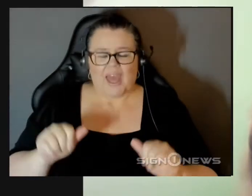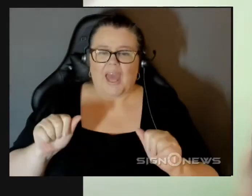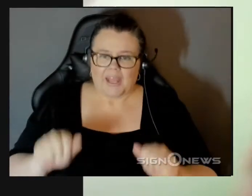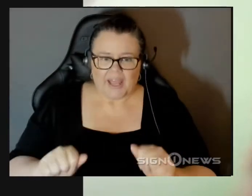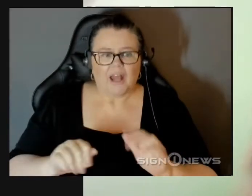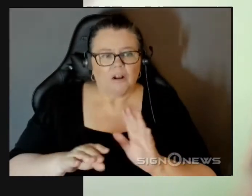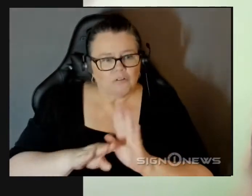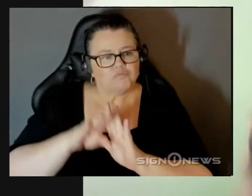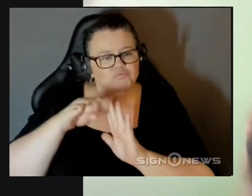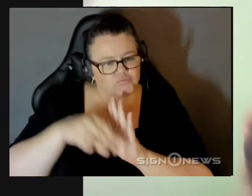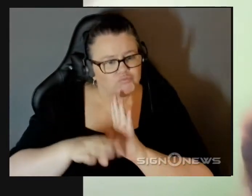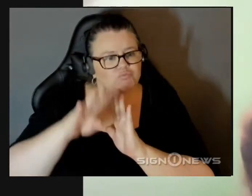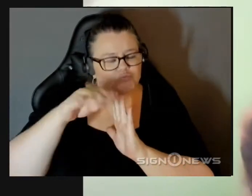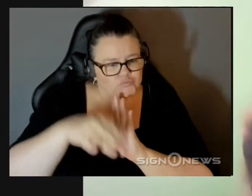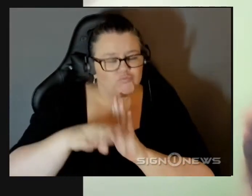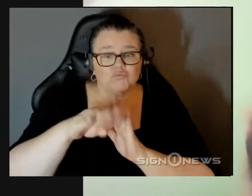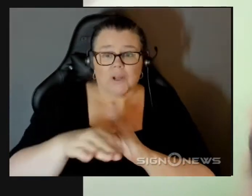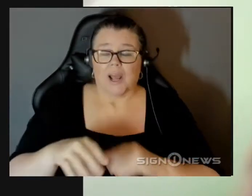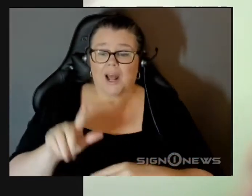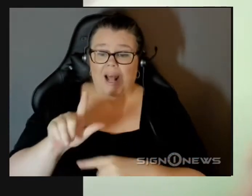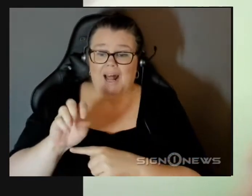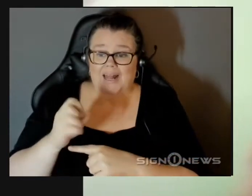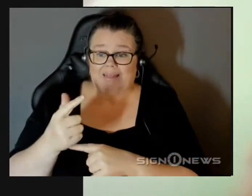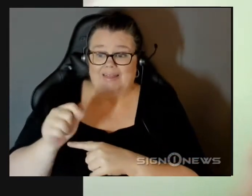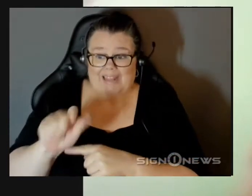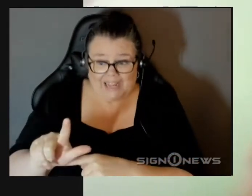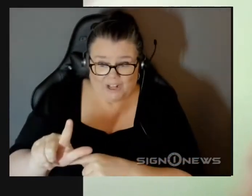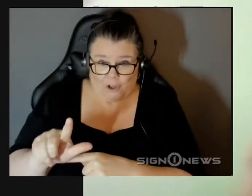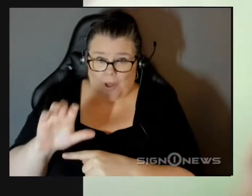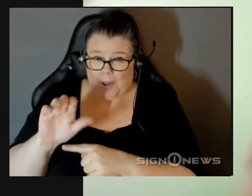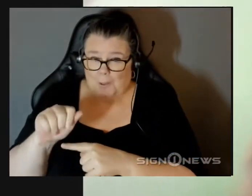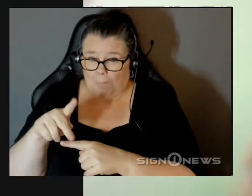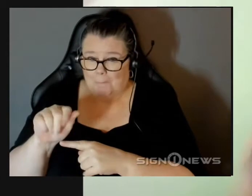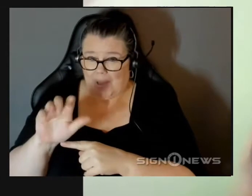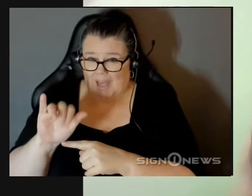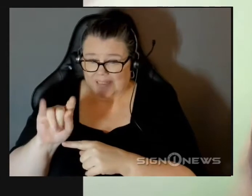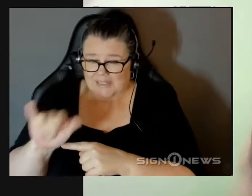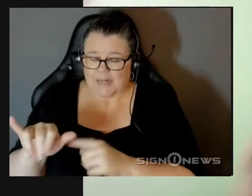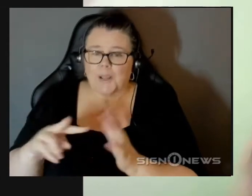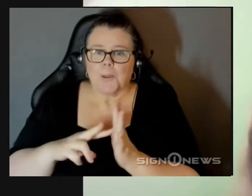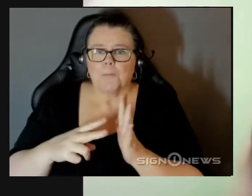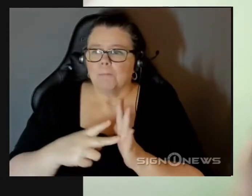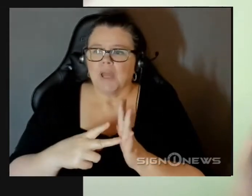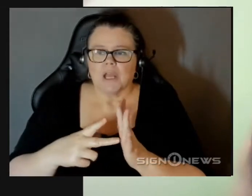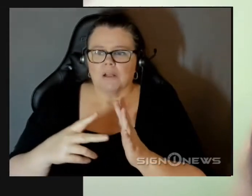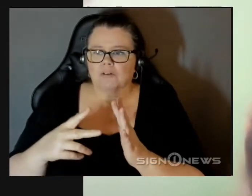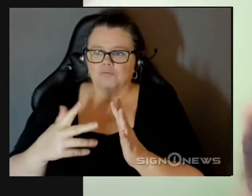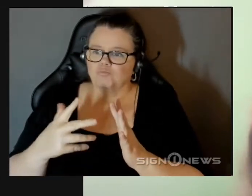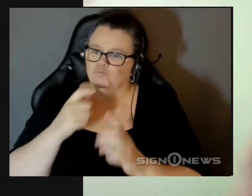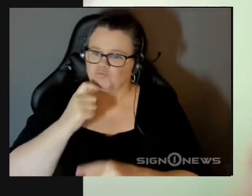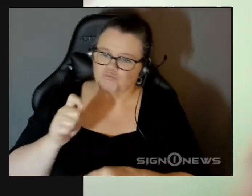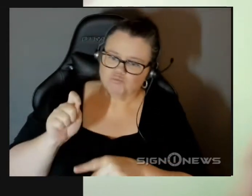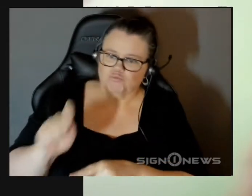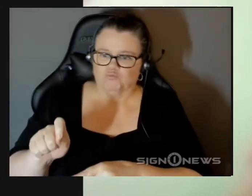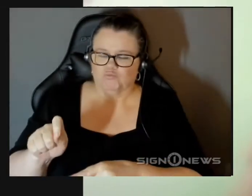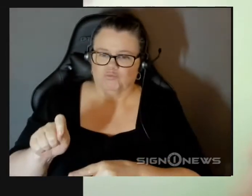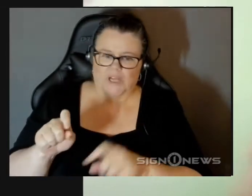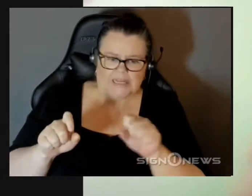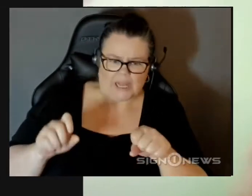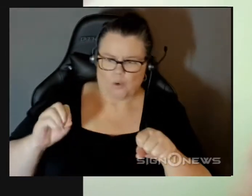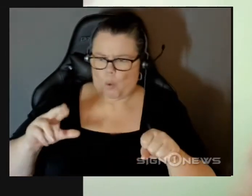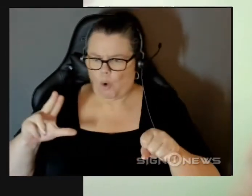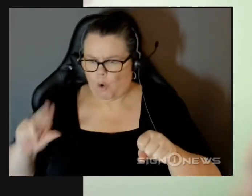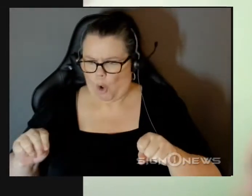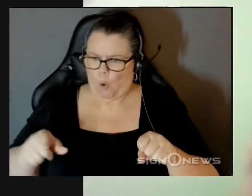And when we talk about legal capacity, I think too frequently we think about capacity as being a static thing. You either have it or you don't. And that's not really how